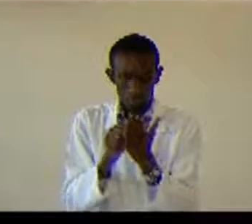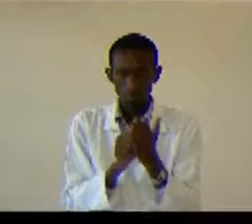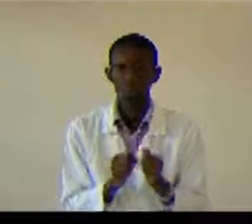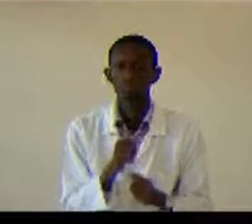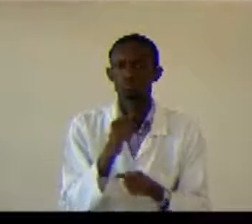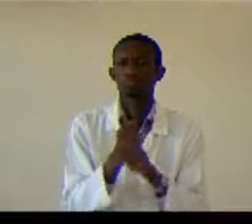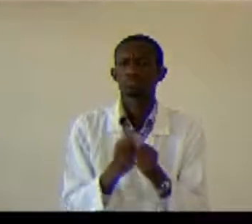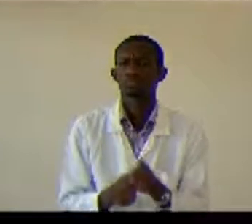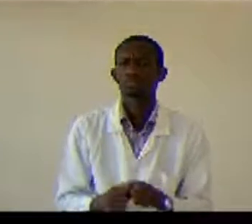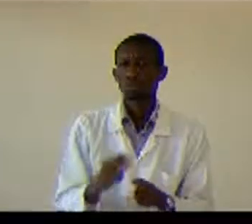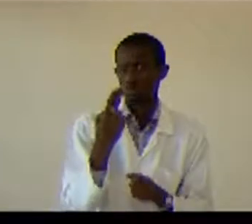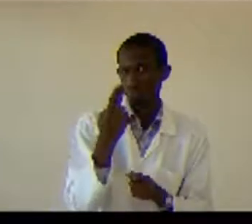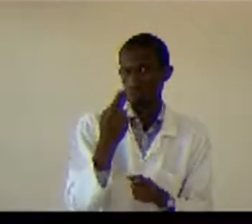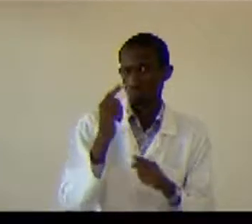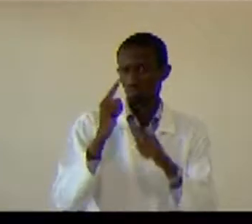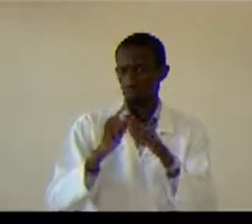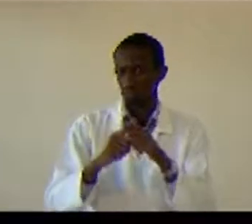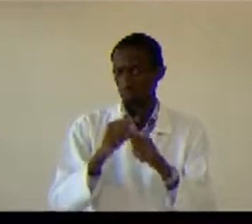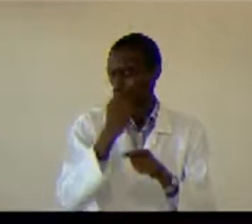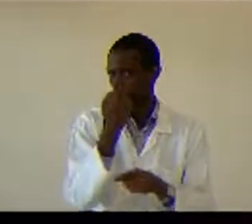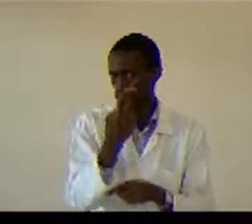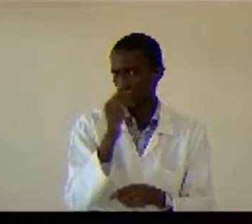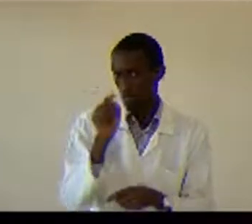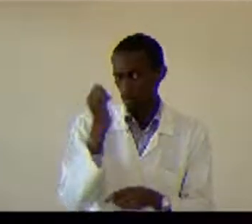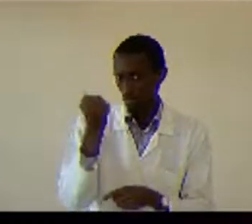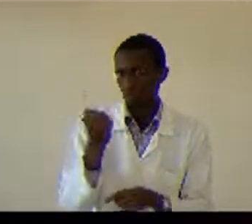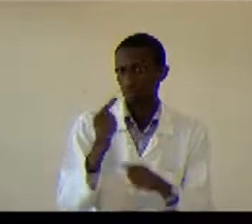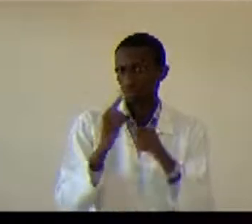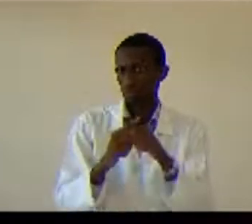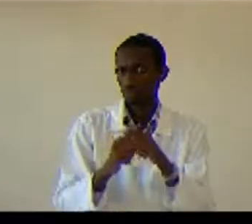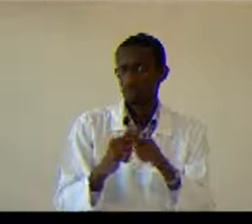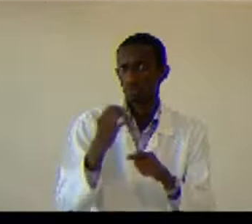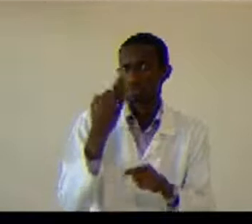times 330,000. Okay? What do we get?